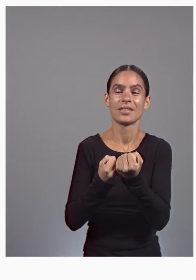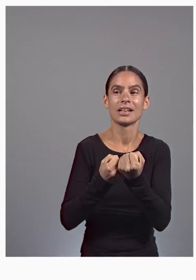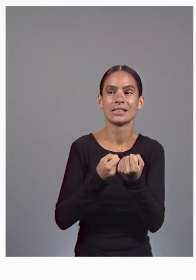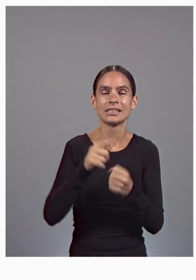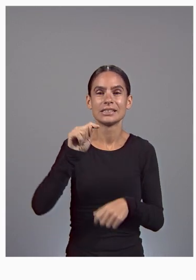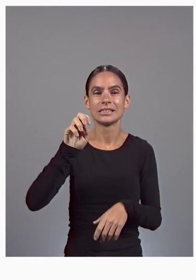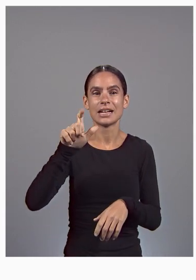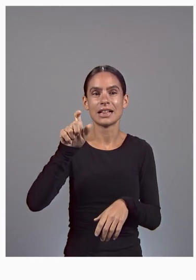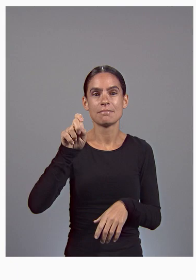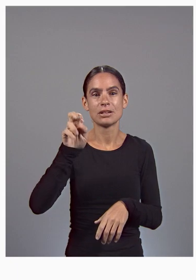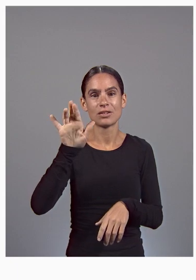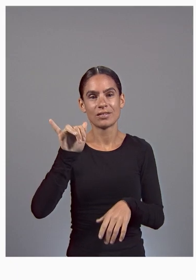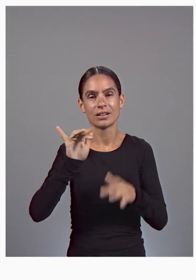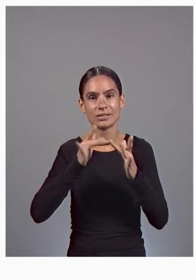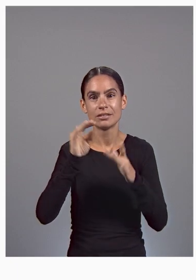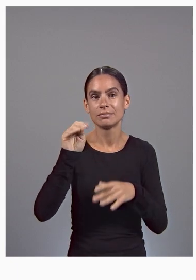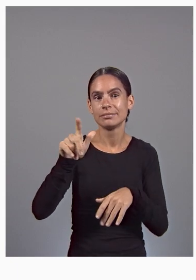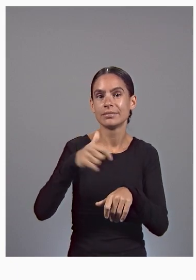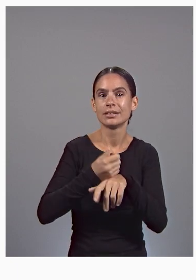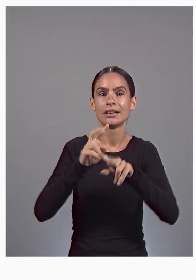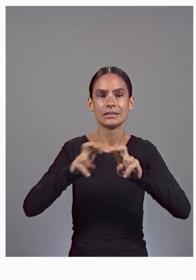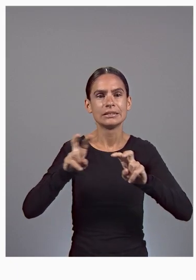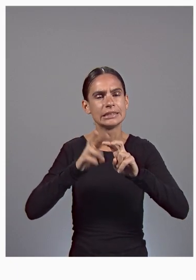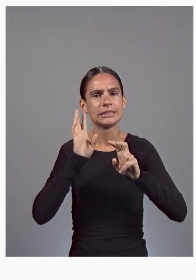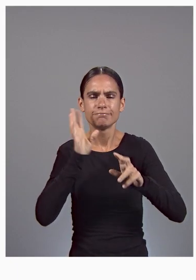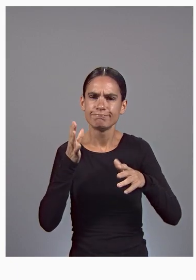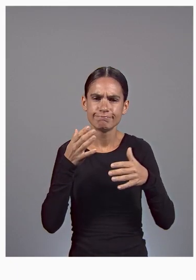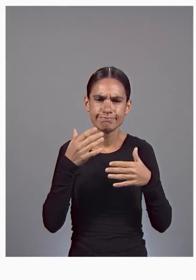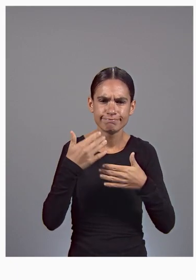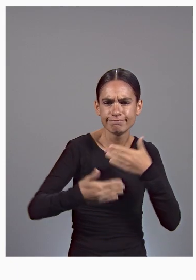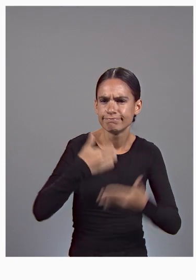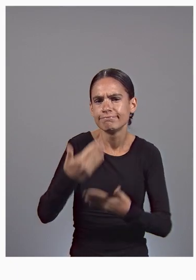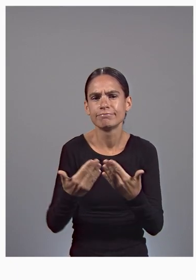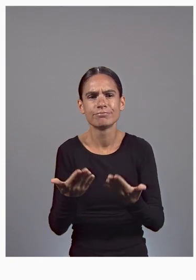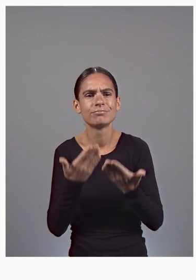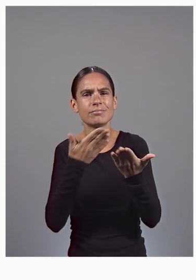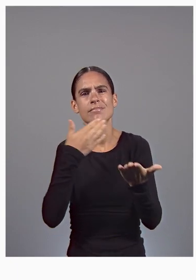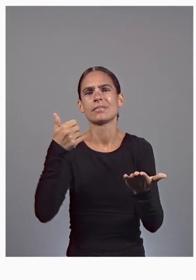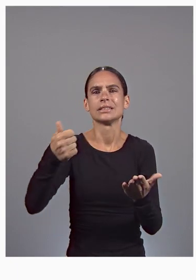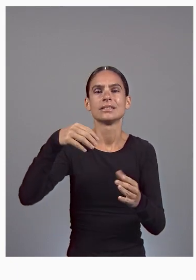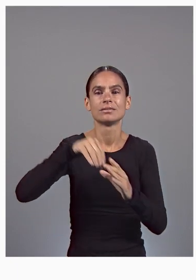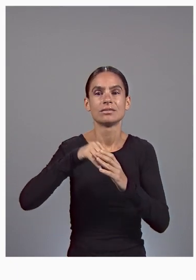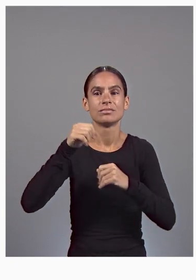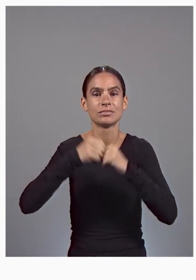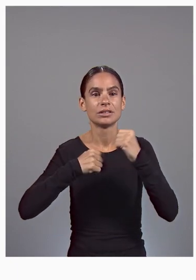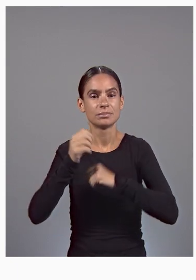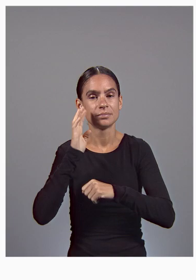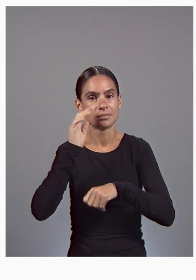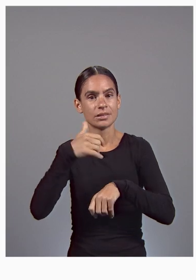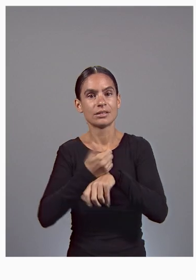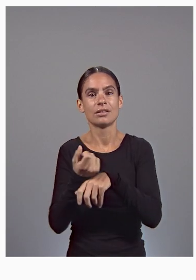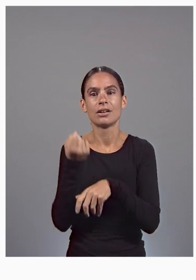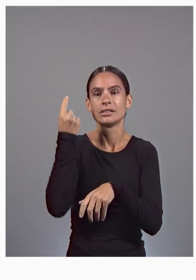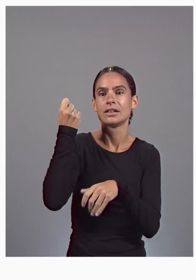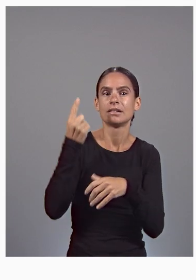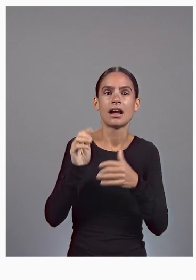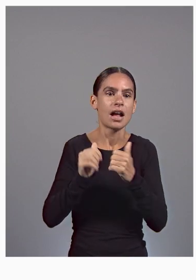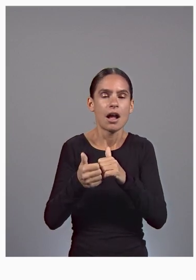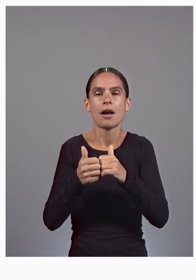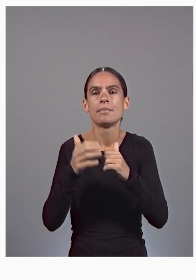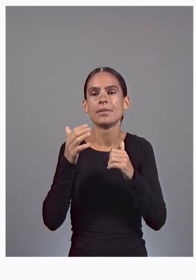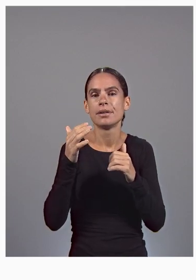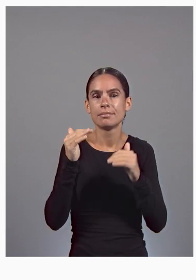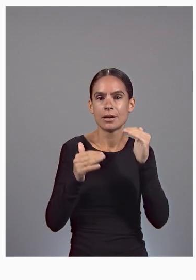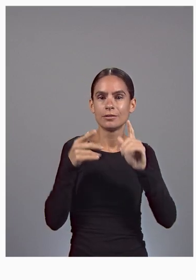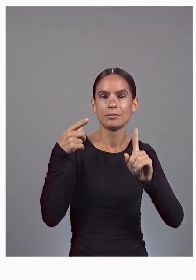the best infrastructure. It will be based on an understanding of how infrastructure balance points correspond to performance and reliability